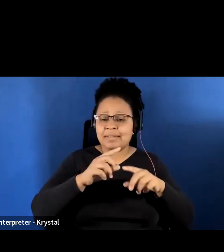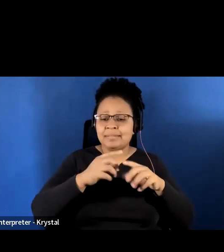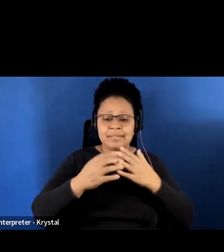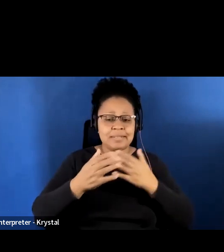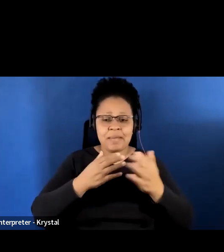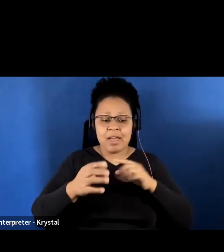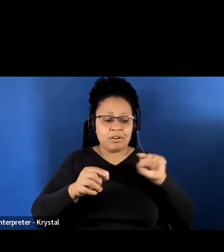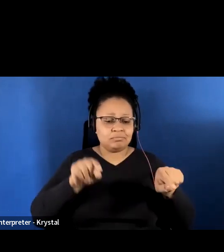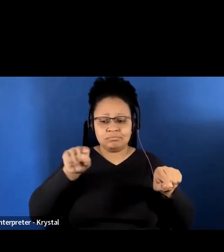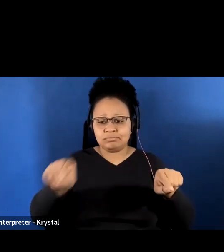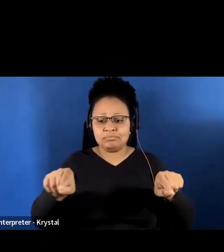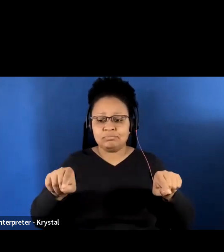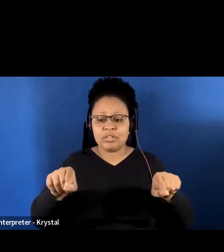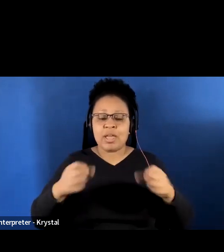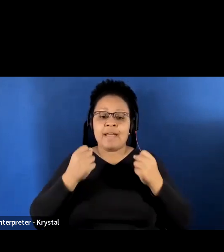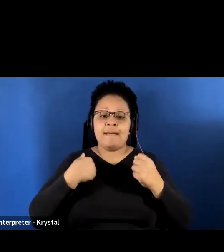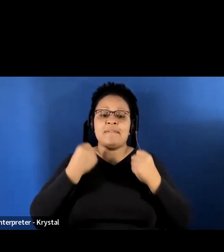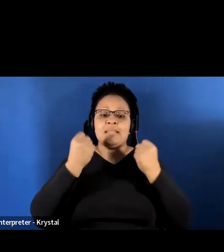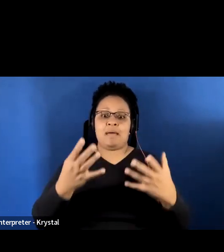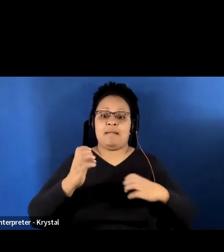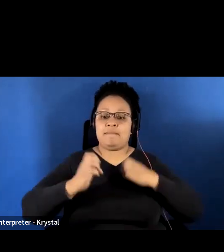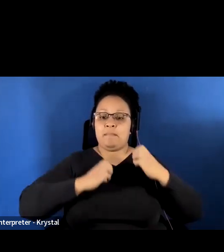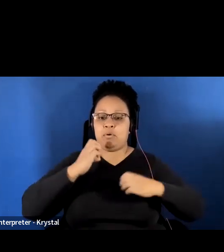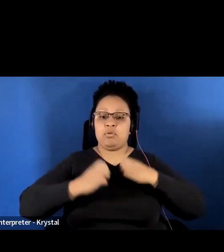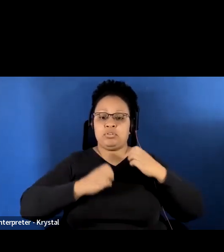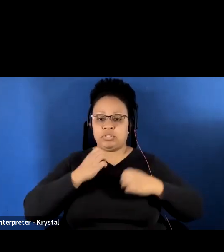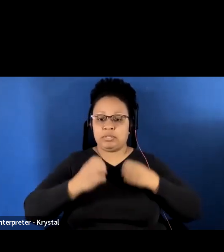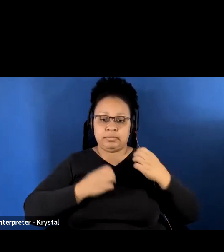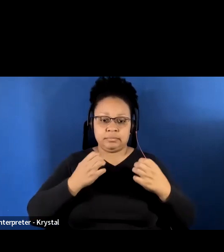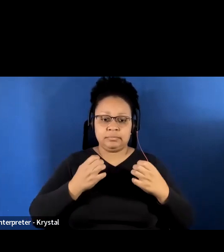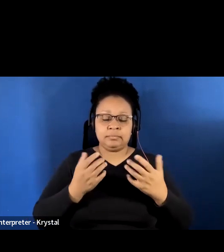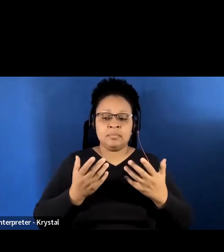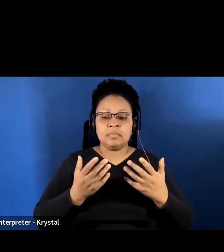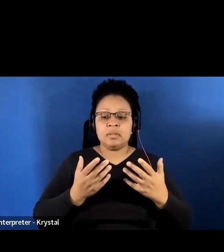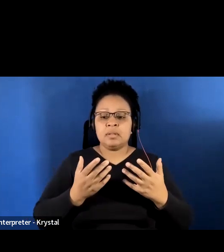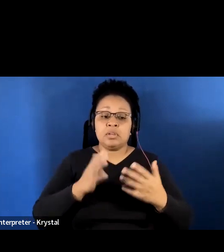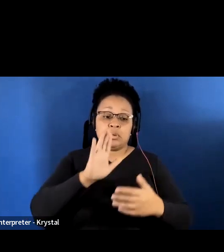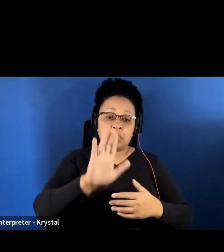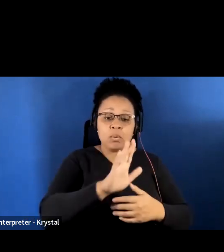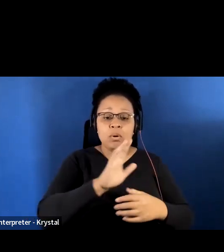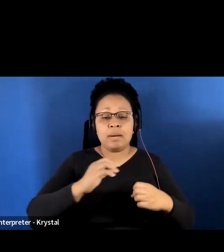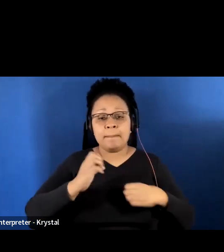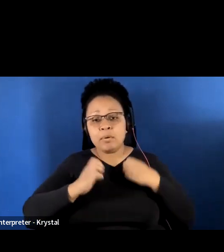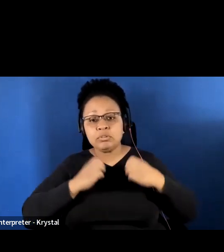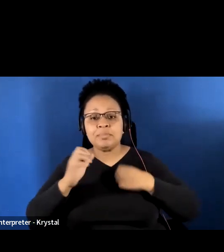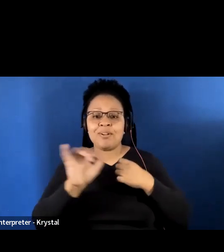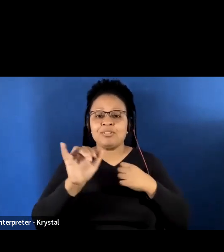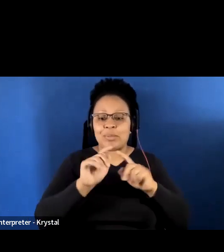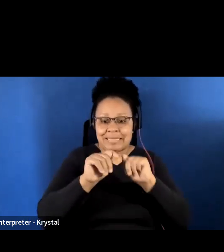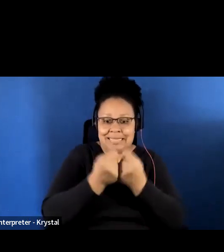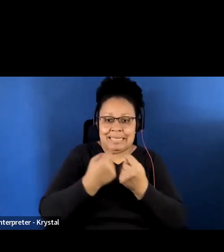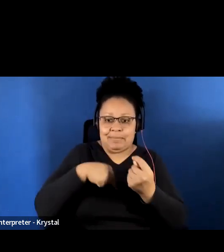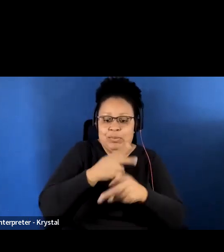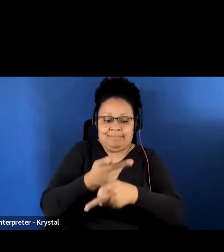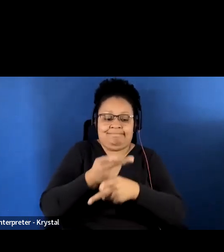sort through. Obviously, not only your own, but the teams that we lead and care for. It, for